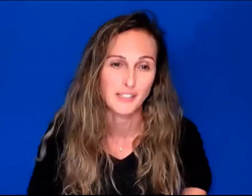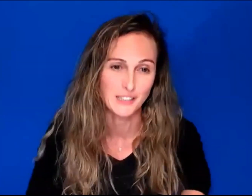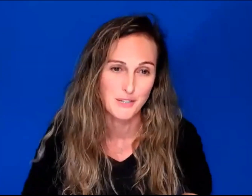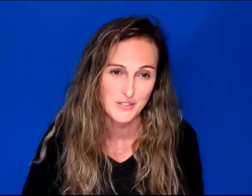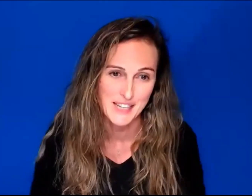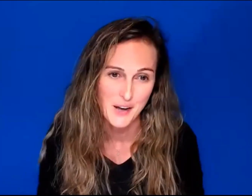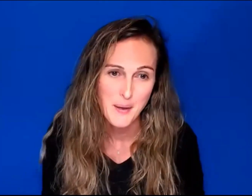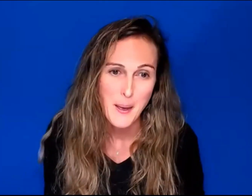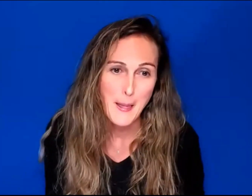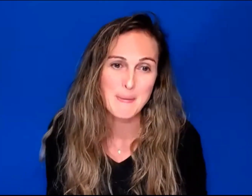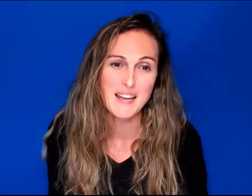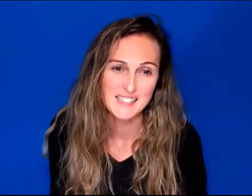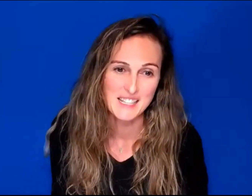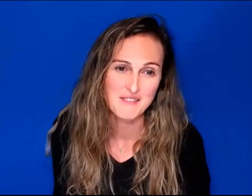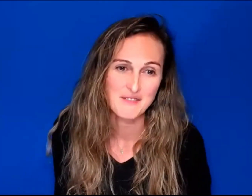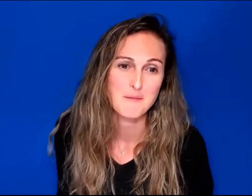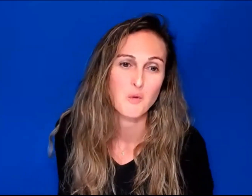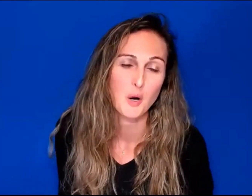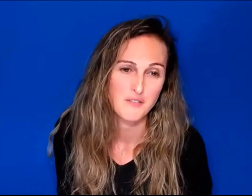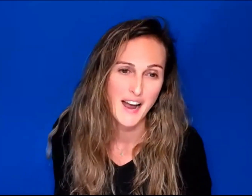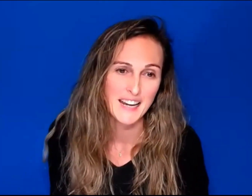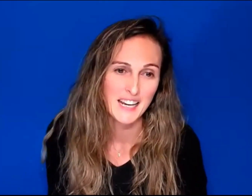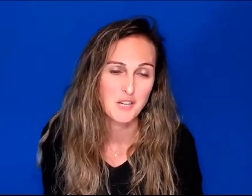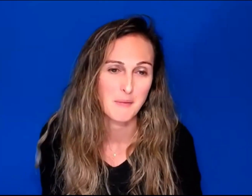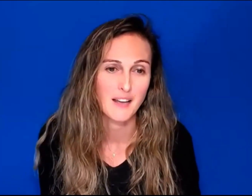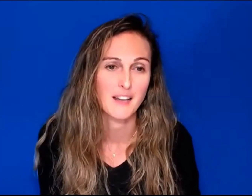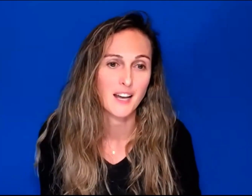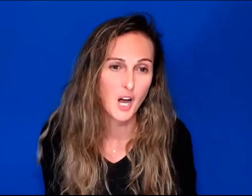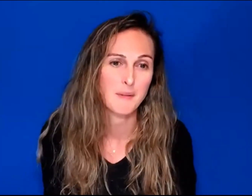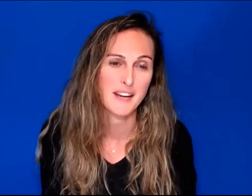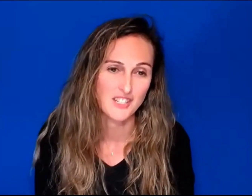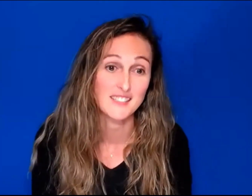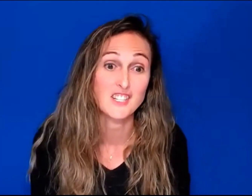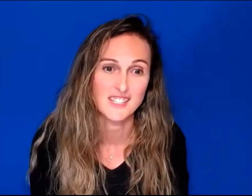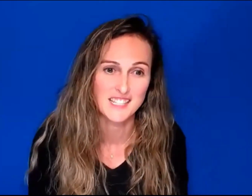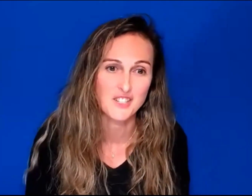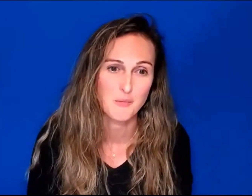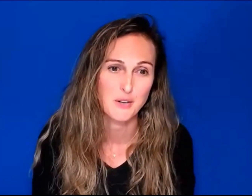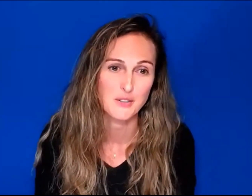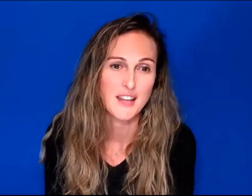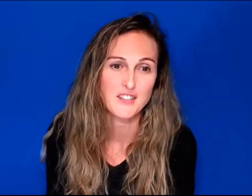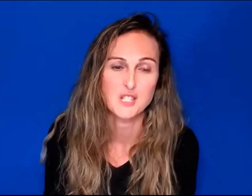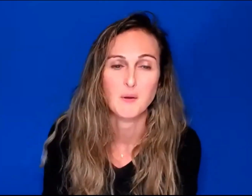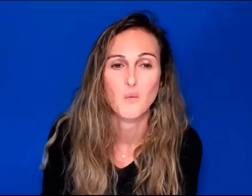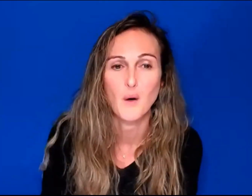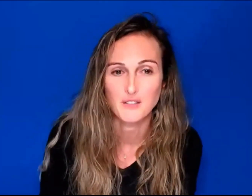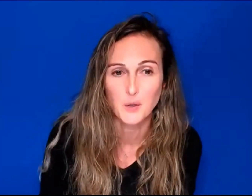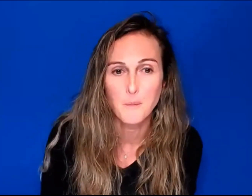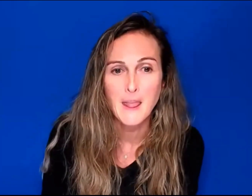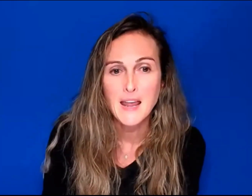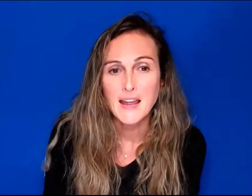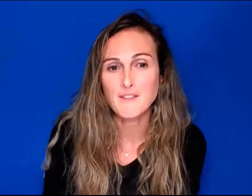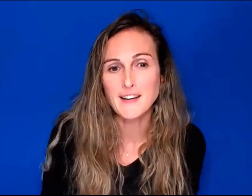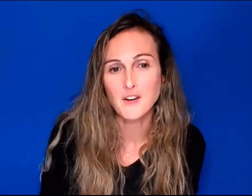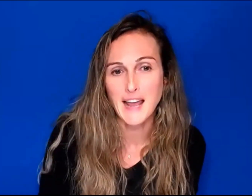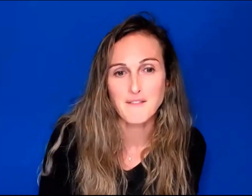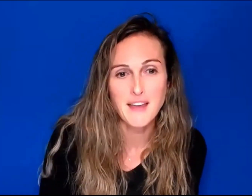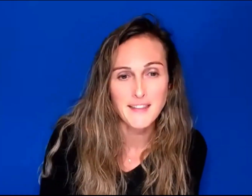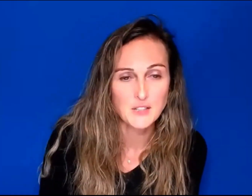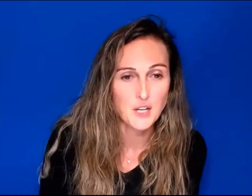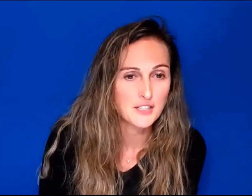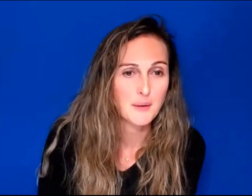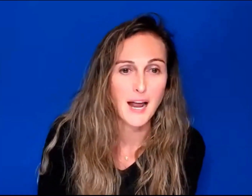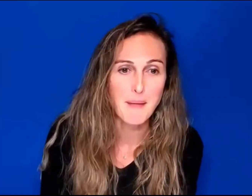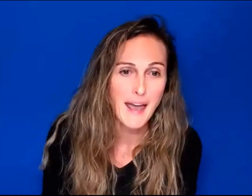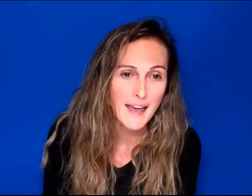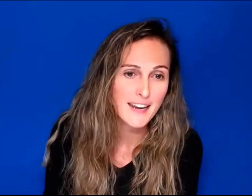has been greatly reduced now because of work providing accommodations such as the interpreter. So that's just been wonderful. If I don't have that,